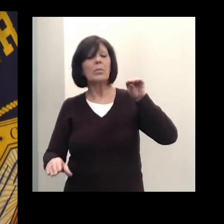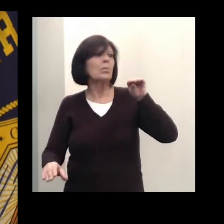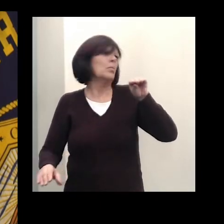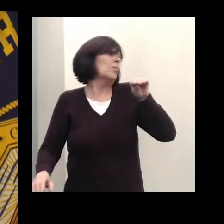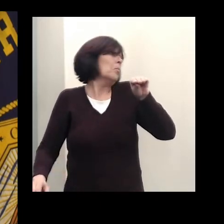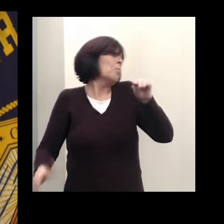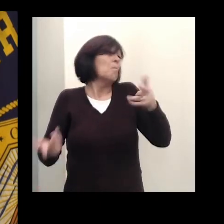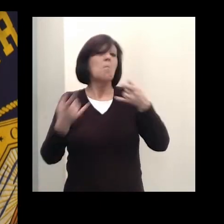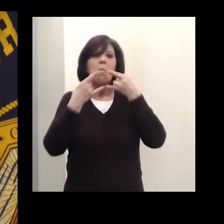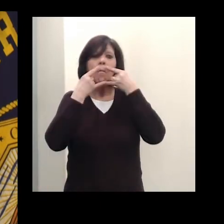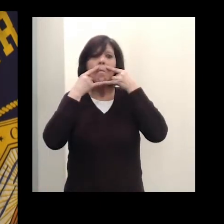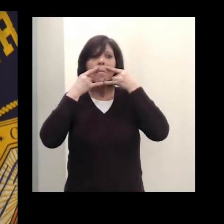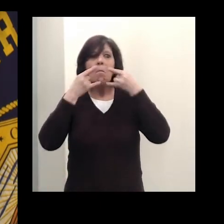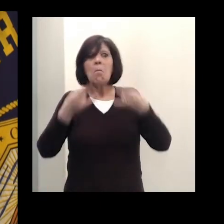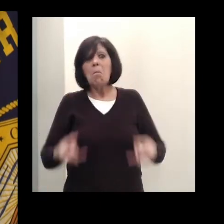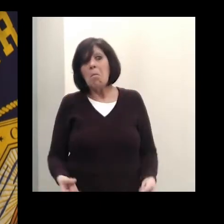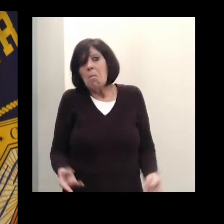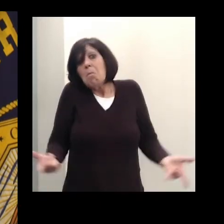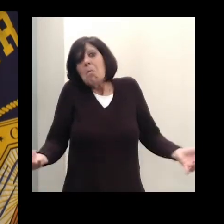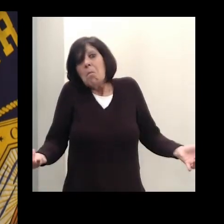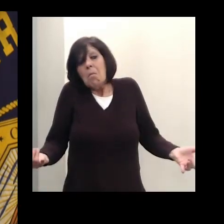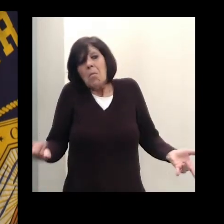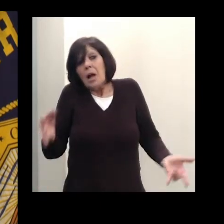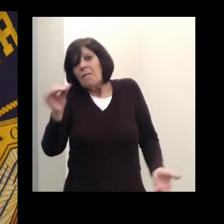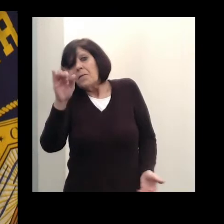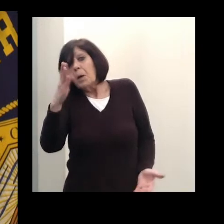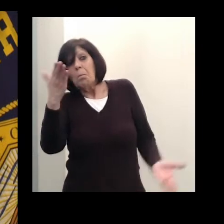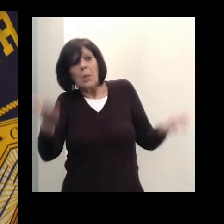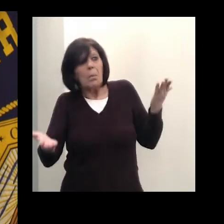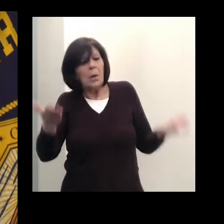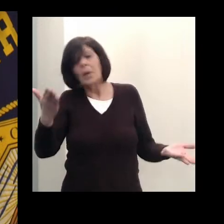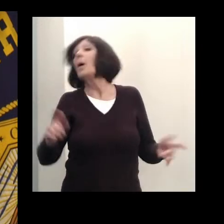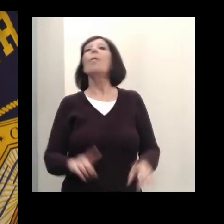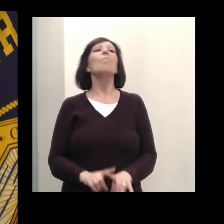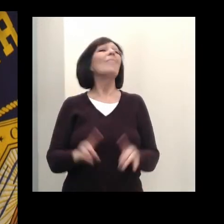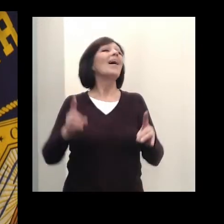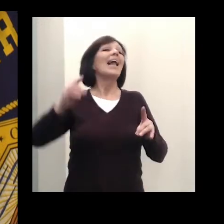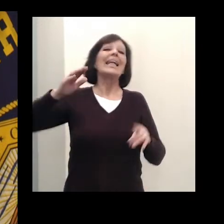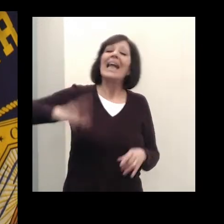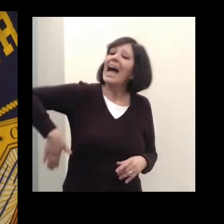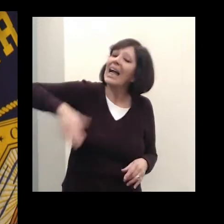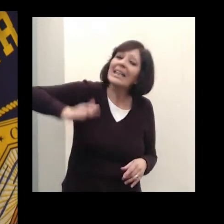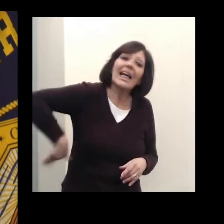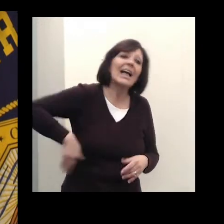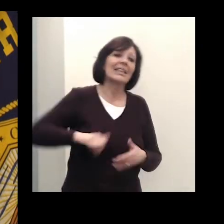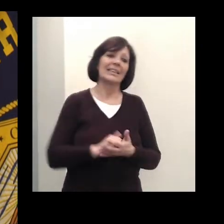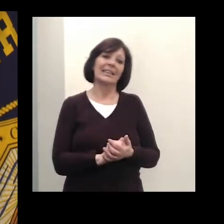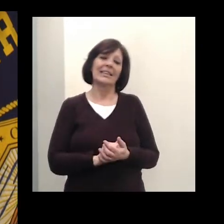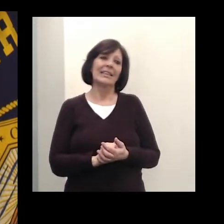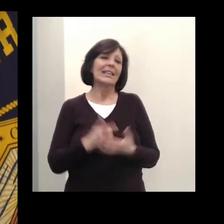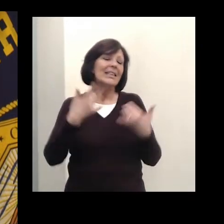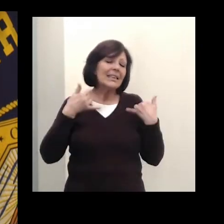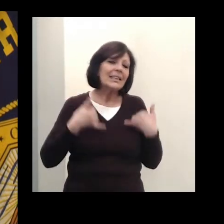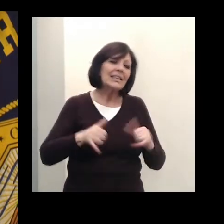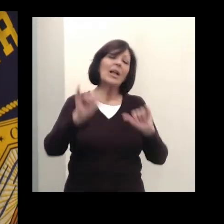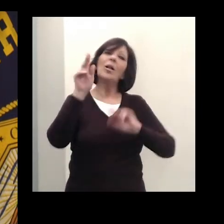the mask requirement in February. But we're just not there yet. There are still people